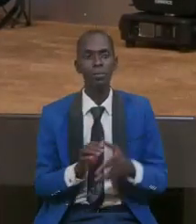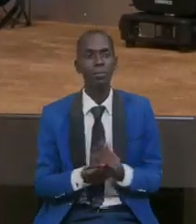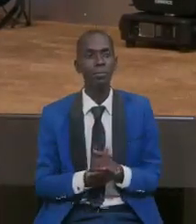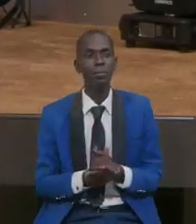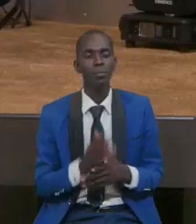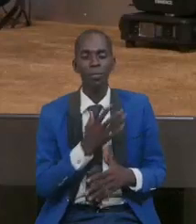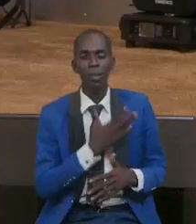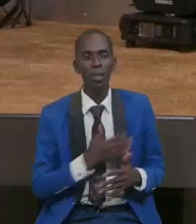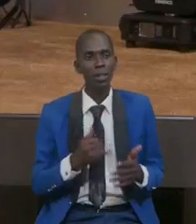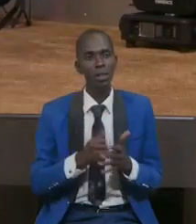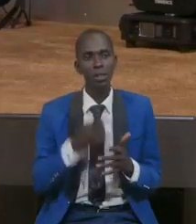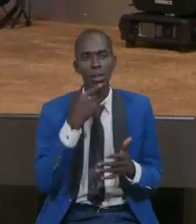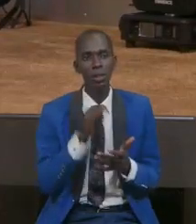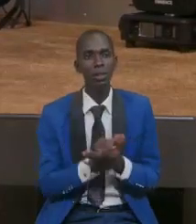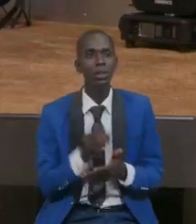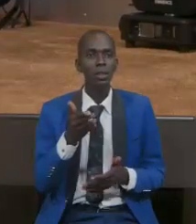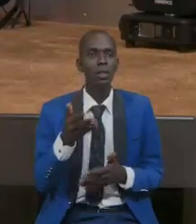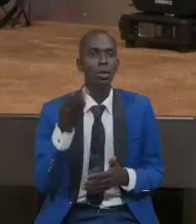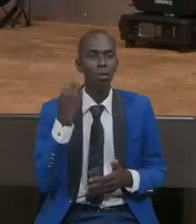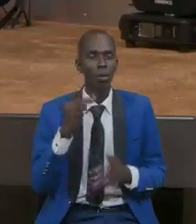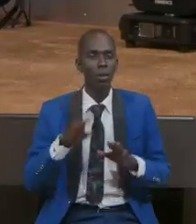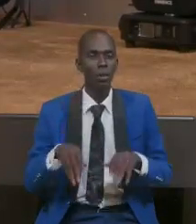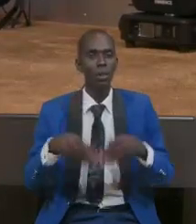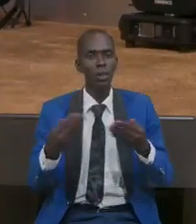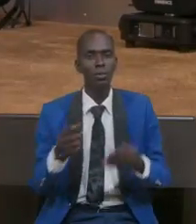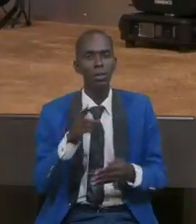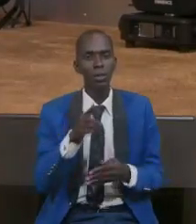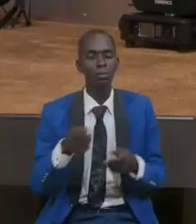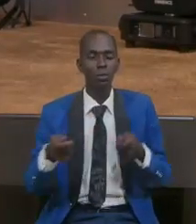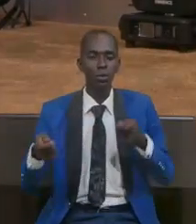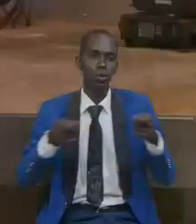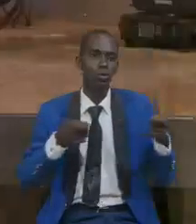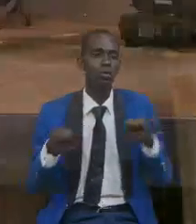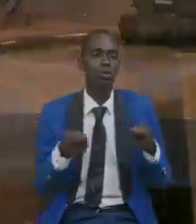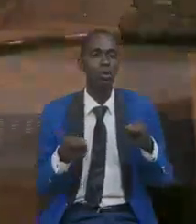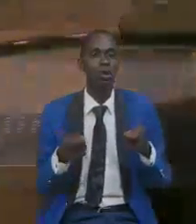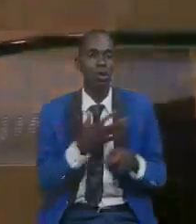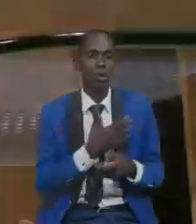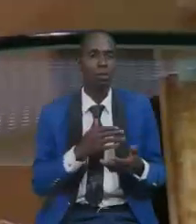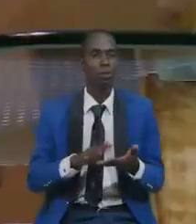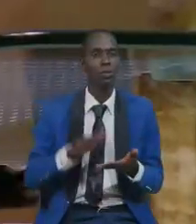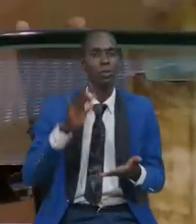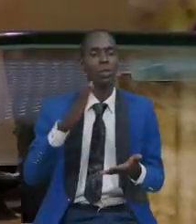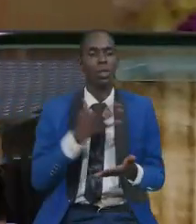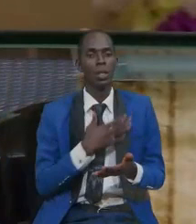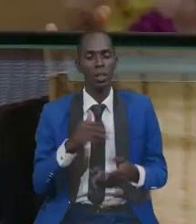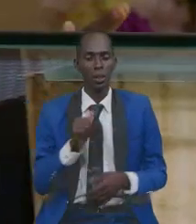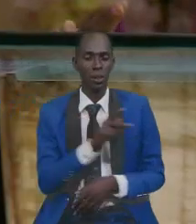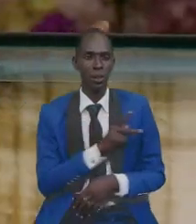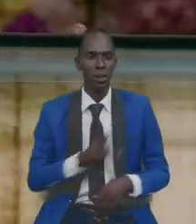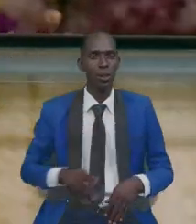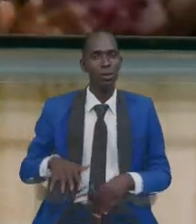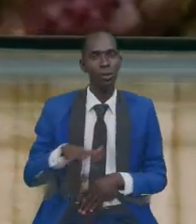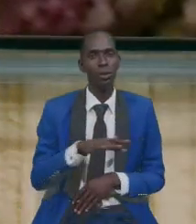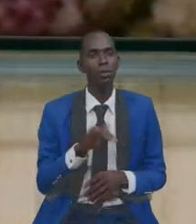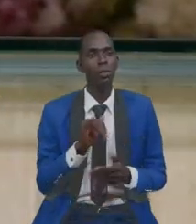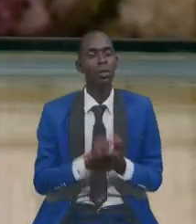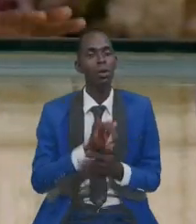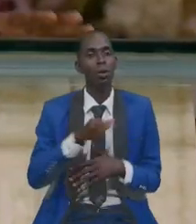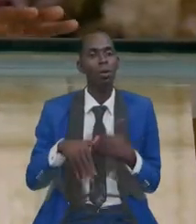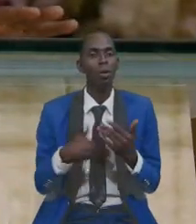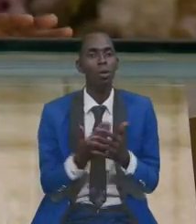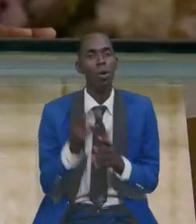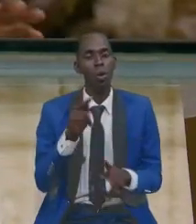in verse 14 it says, and there was given him dominion and glory and a kingdom, that